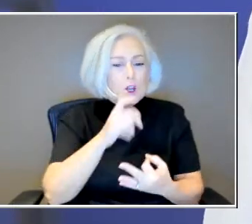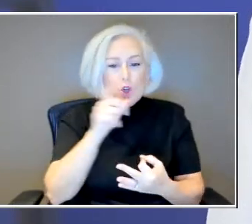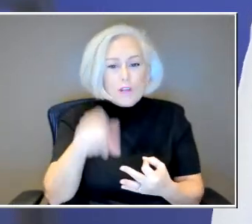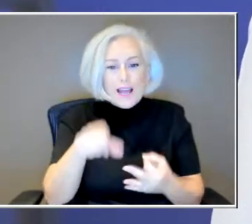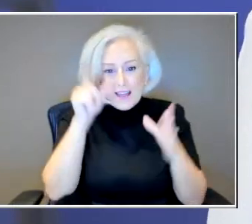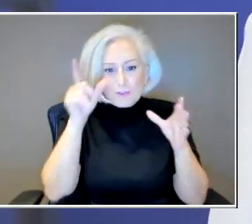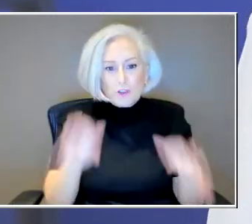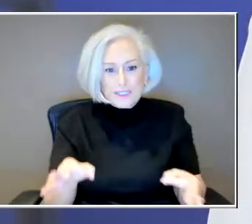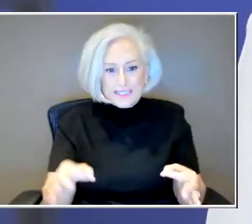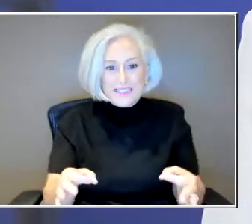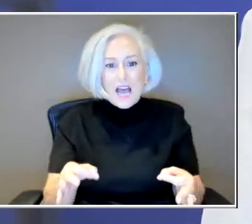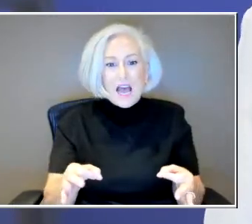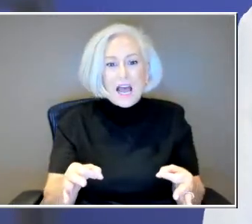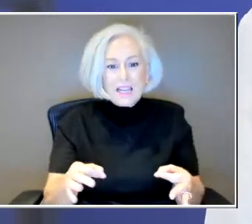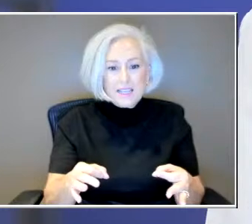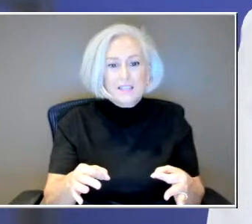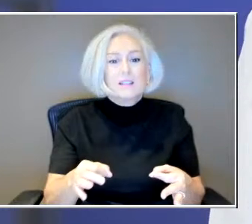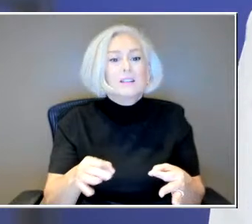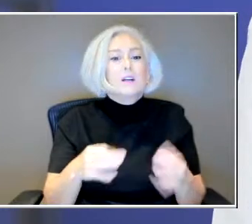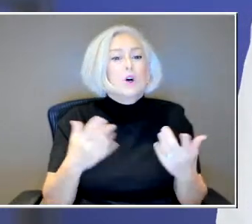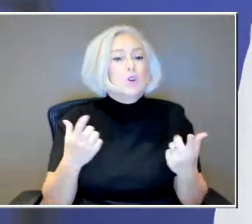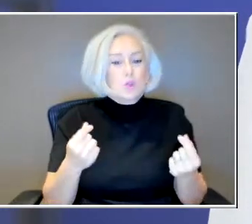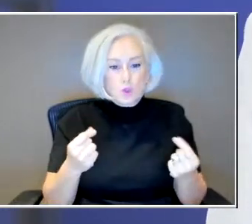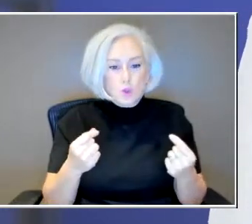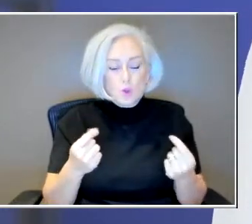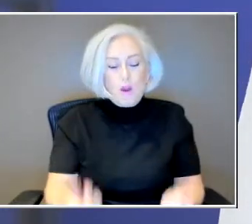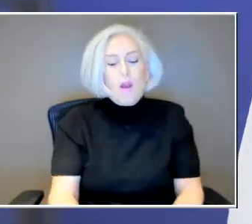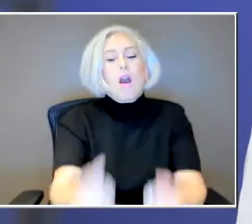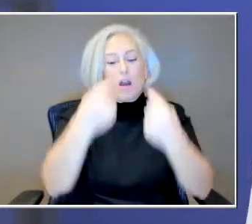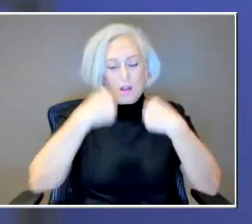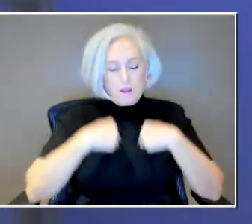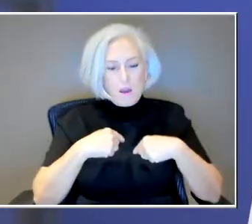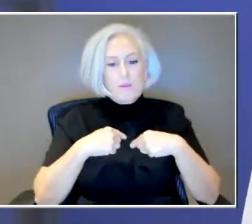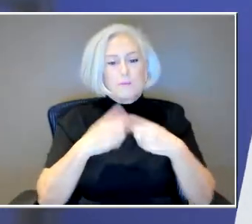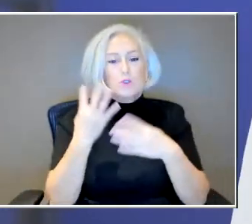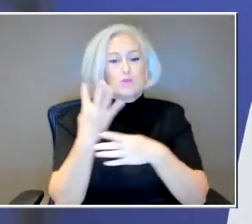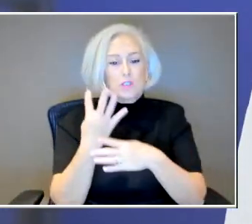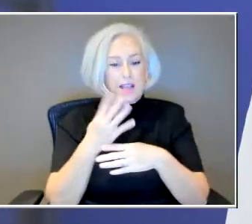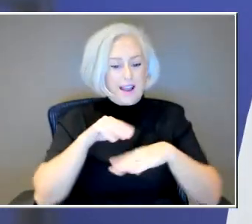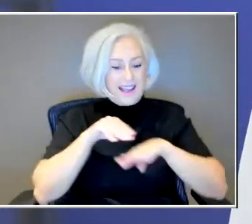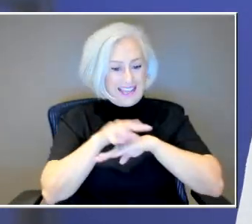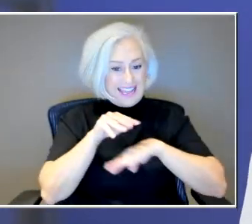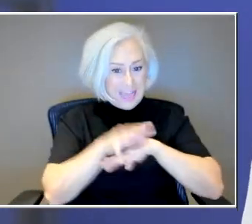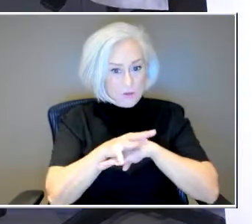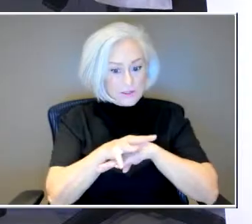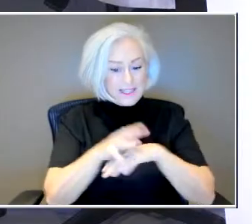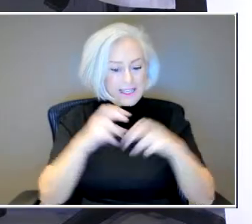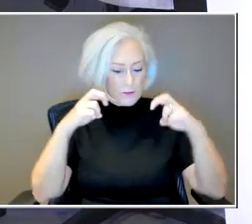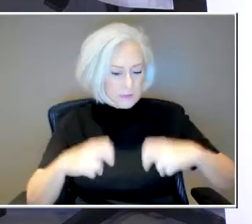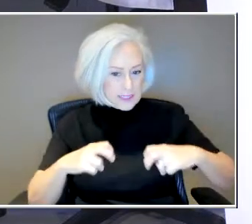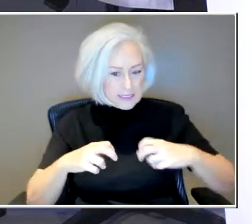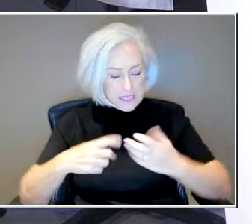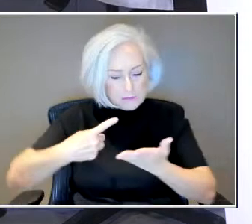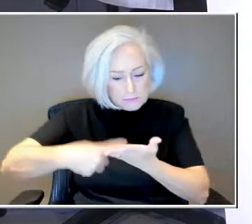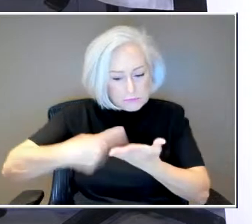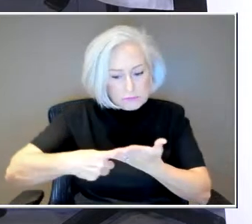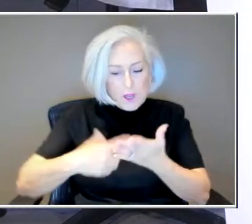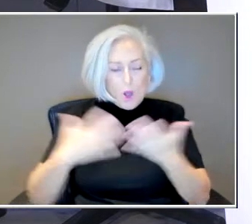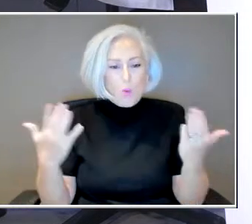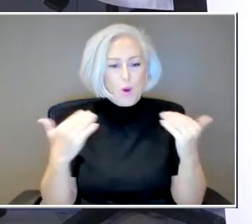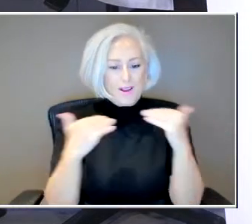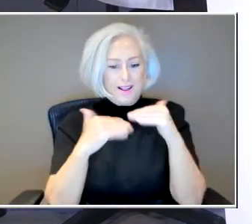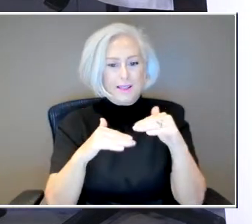genetic counseling. Come to genetic counseling so that we can walk through what are the benefits and limitations of testing. So one of the most concerning things,